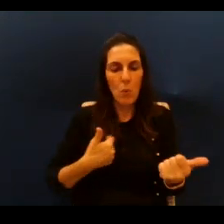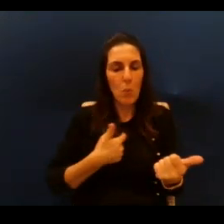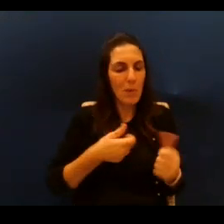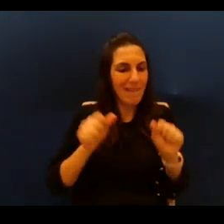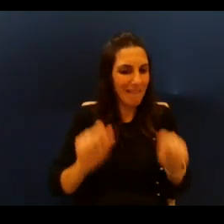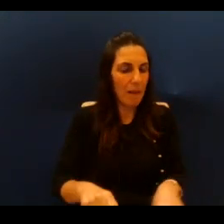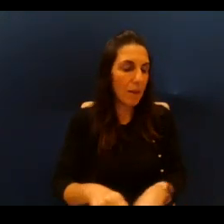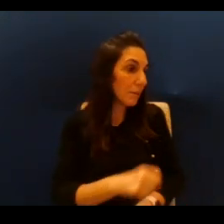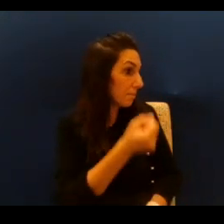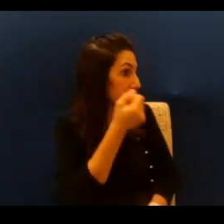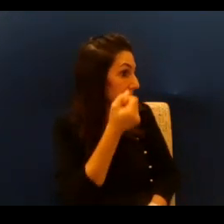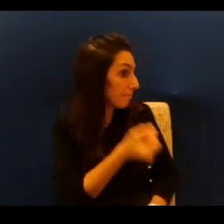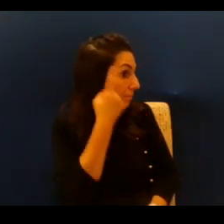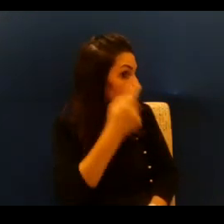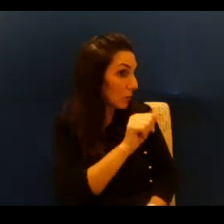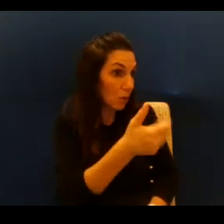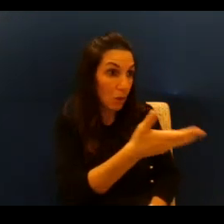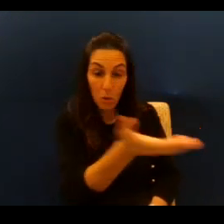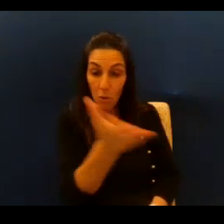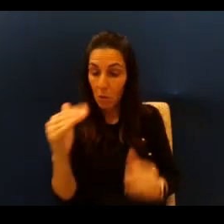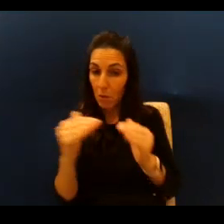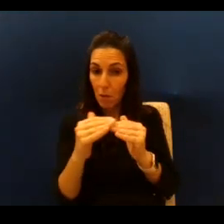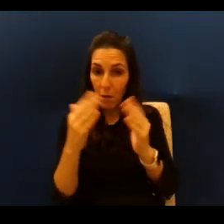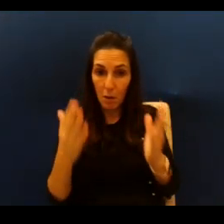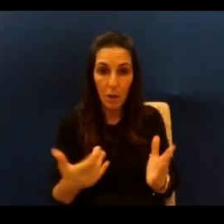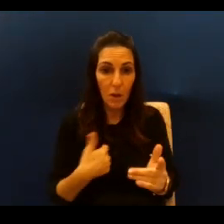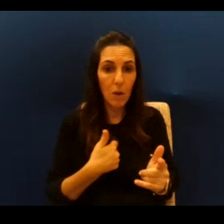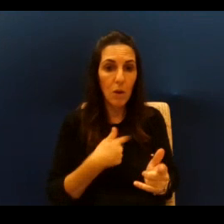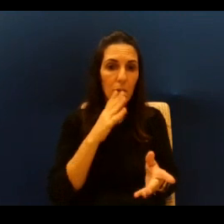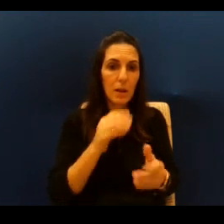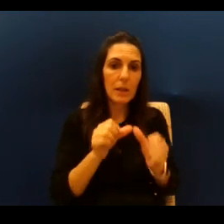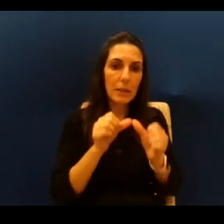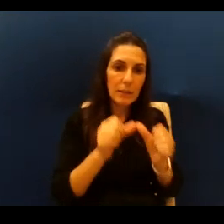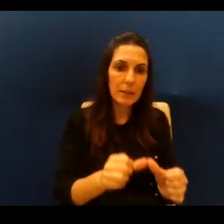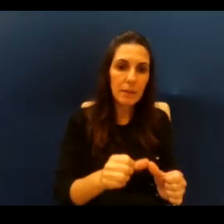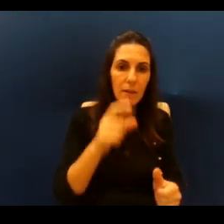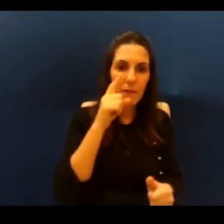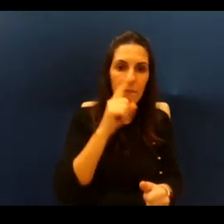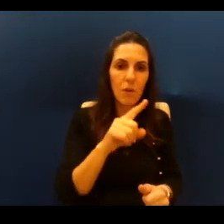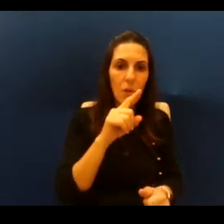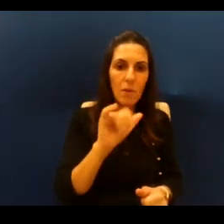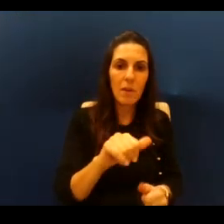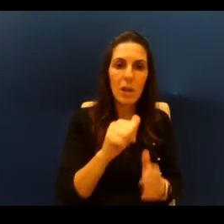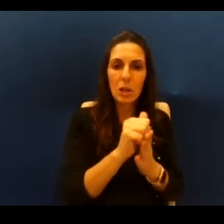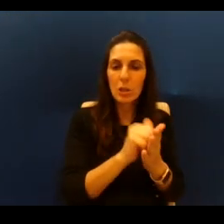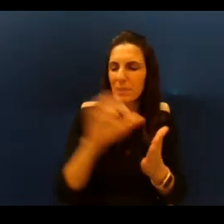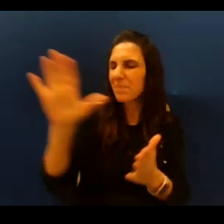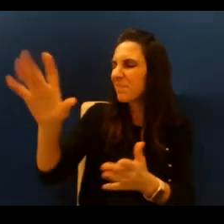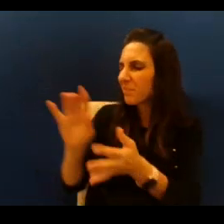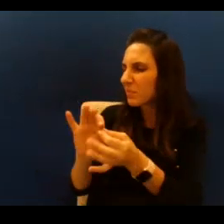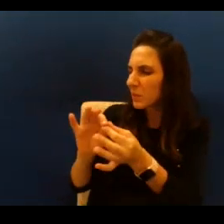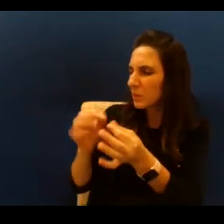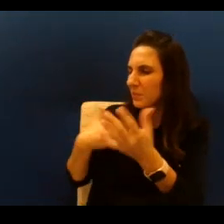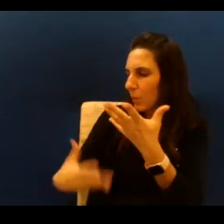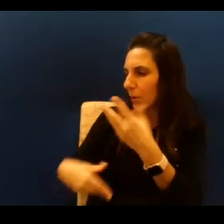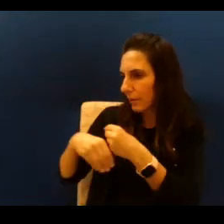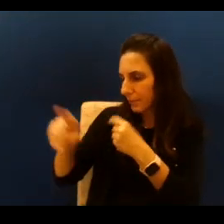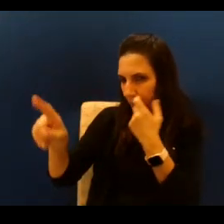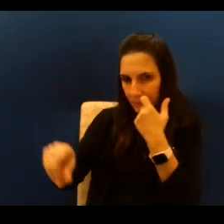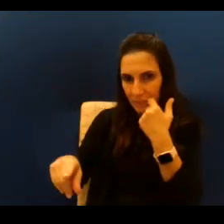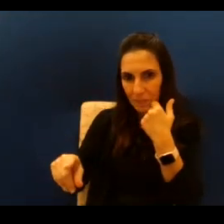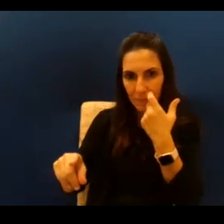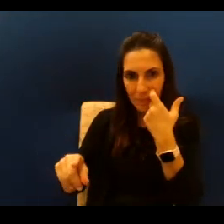Understood. Anything else from my colleagues? All right, we're going to move on to consent agenda. Are there any one observation? Sorry. Okay. Every time I